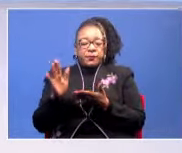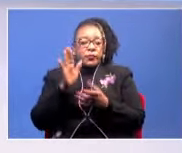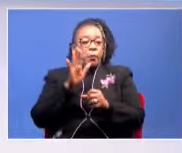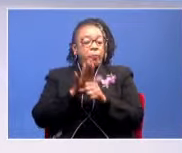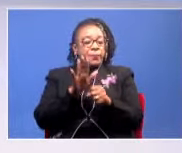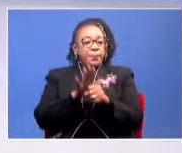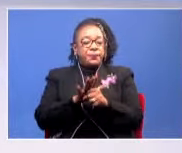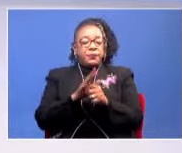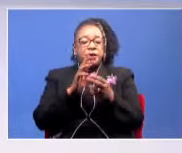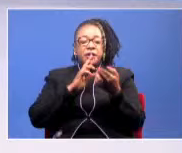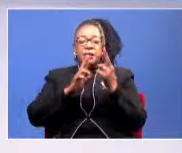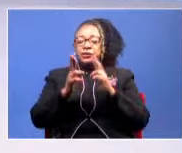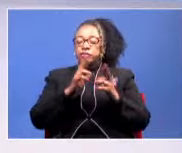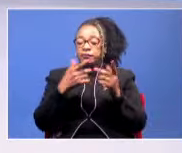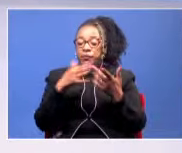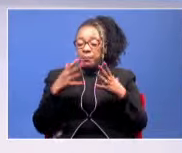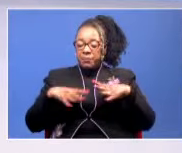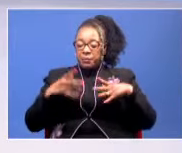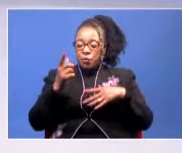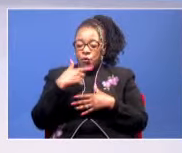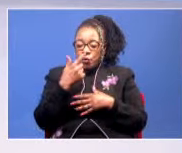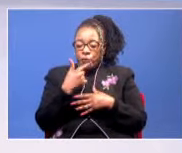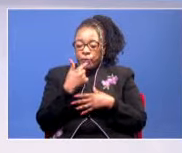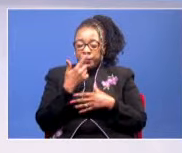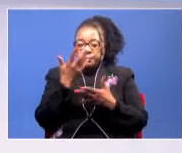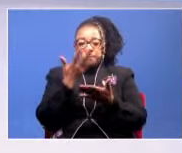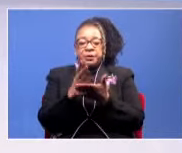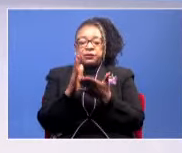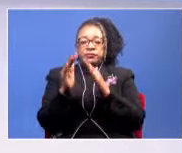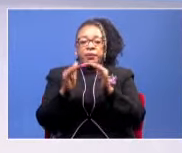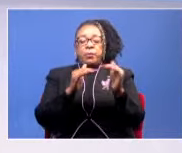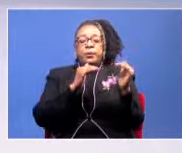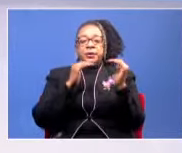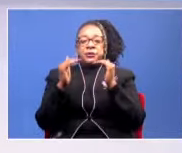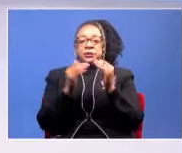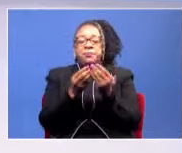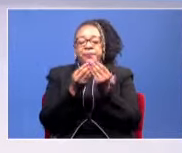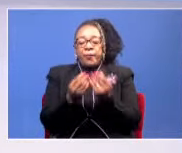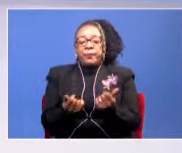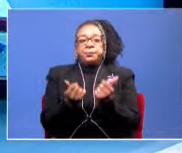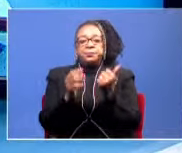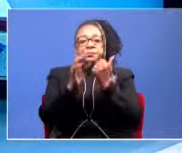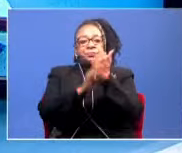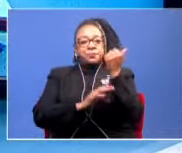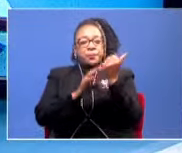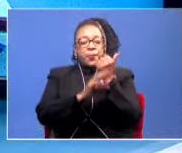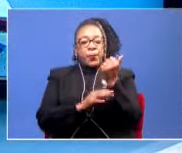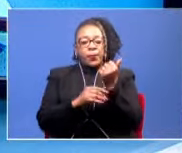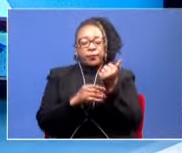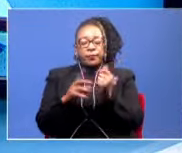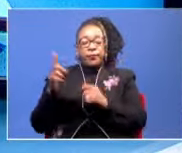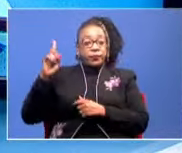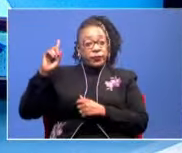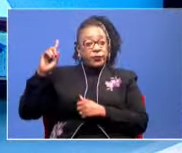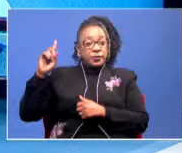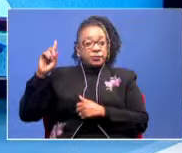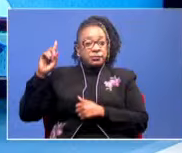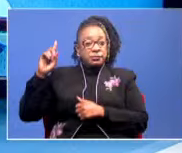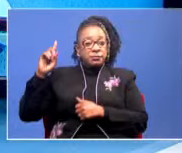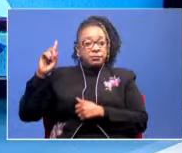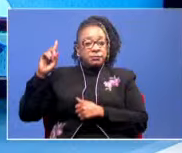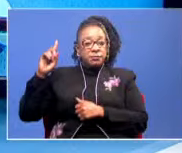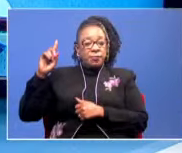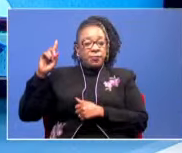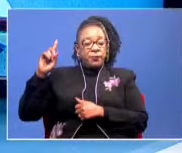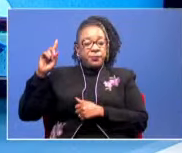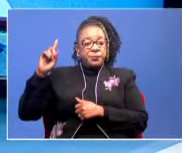reaction from people who he also was part of the democratic fight for in the country. And this include James Orengo, for